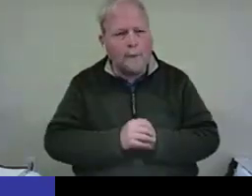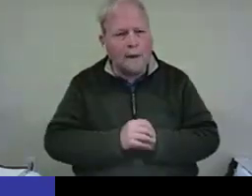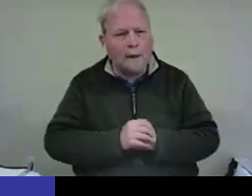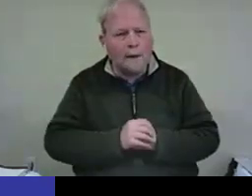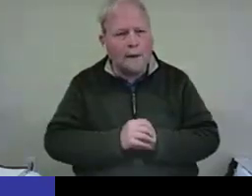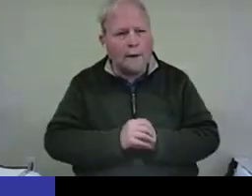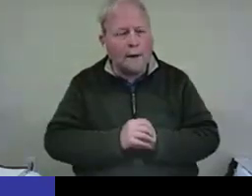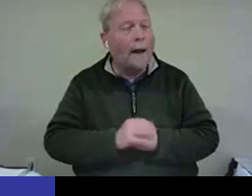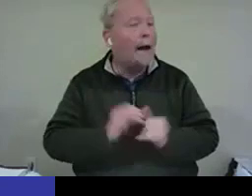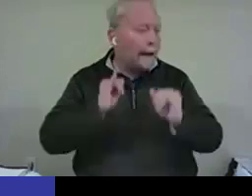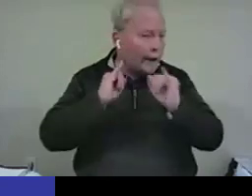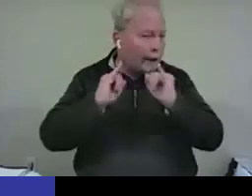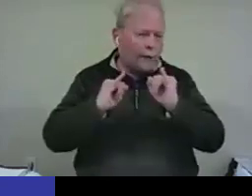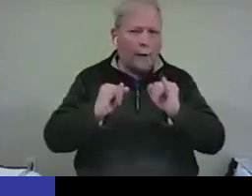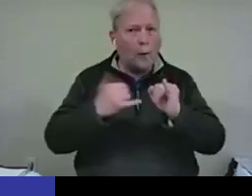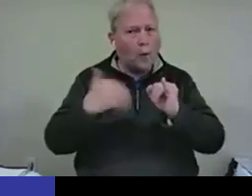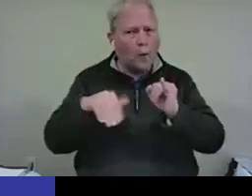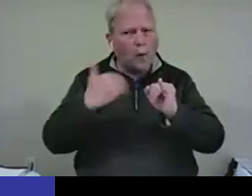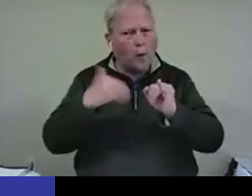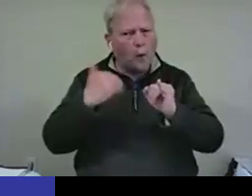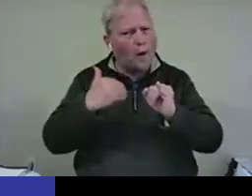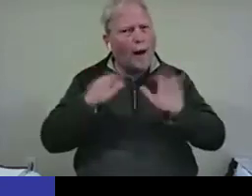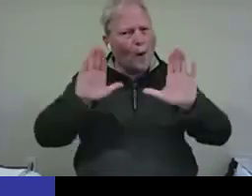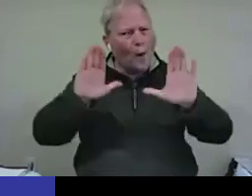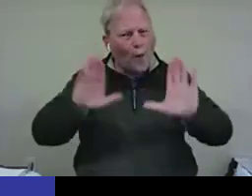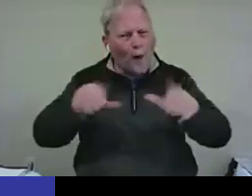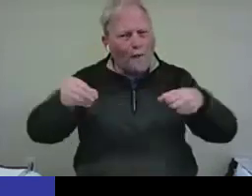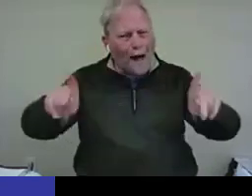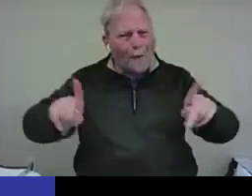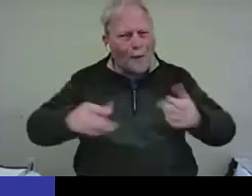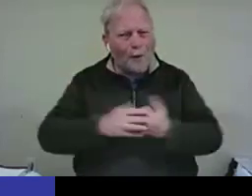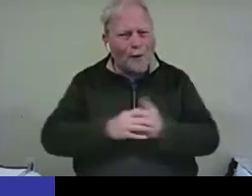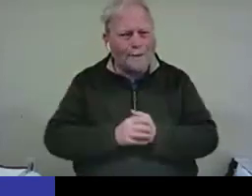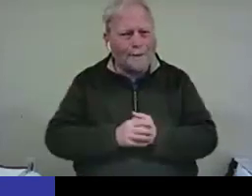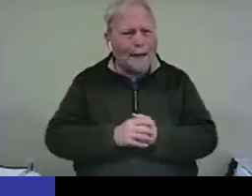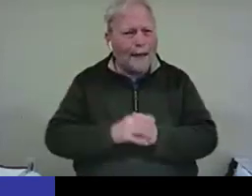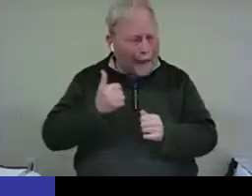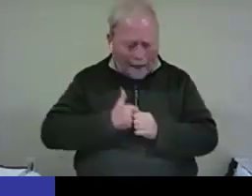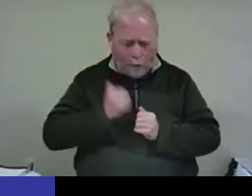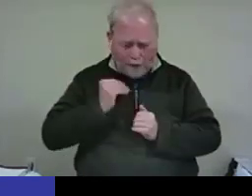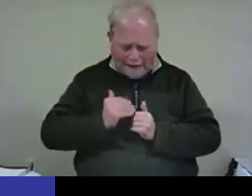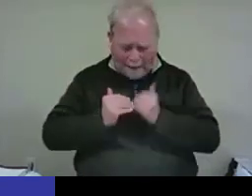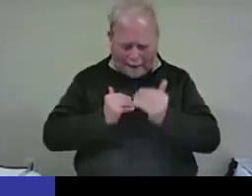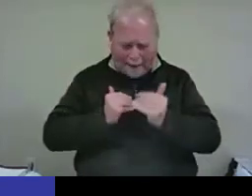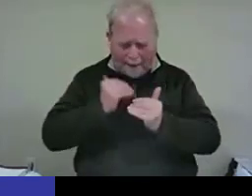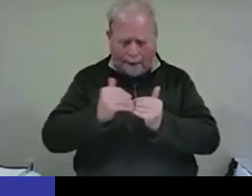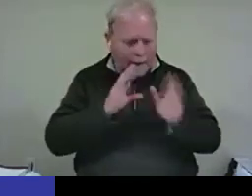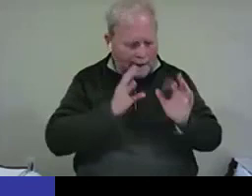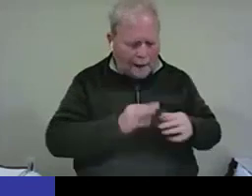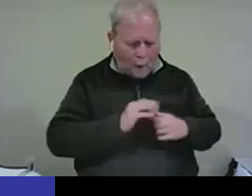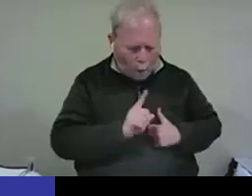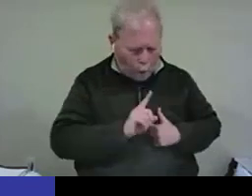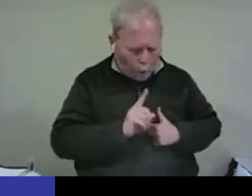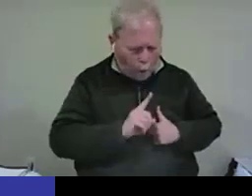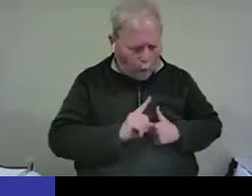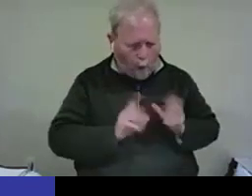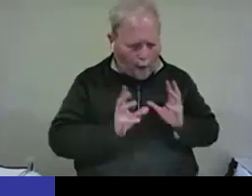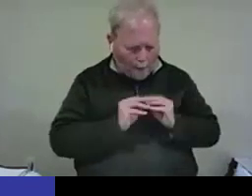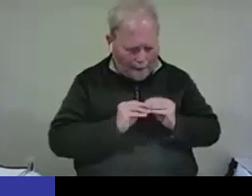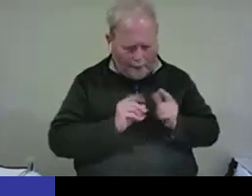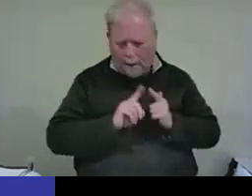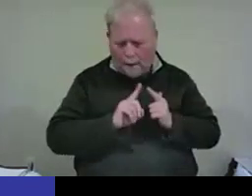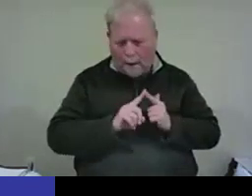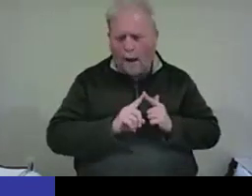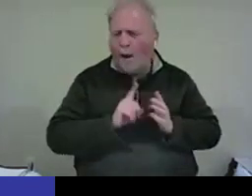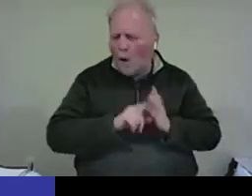Every step of the interview, from preparing for it, deciding where, what questions you'll ask, when you're going to do the interview, they're a chance to build